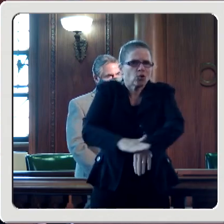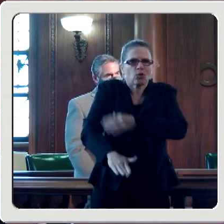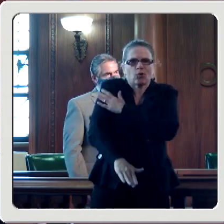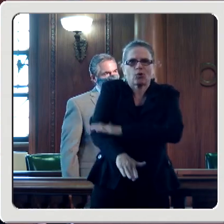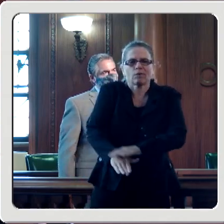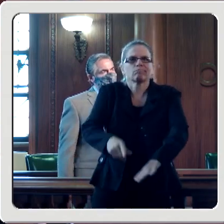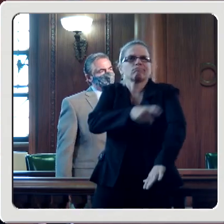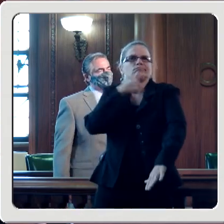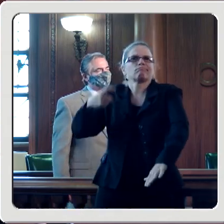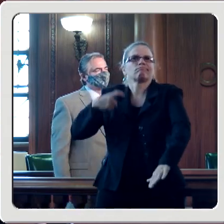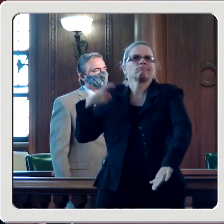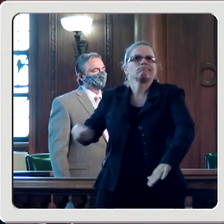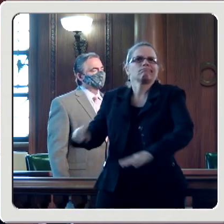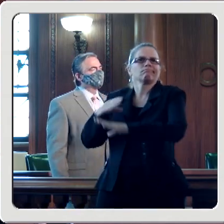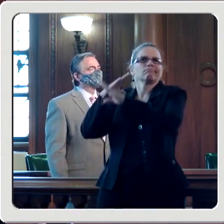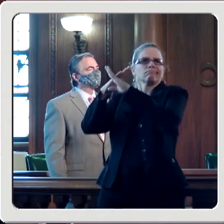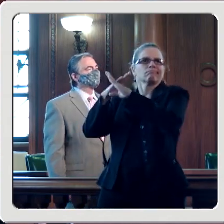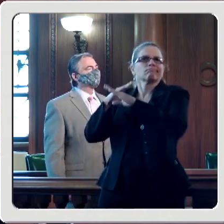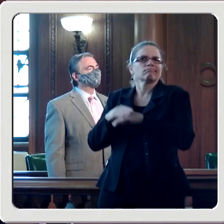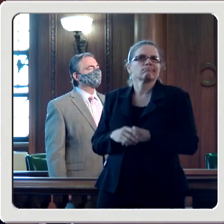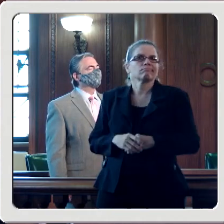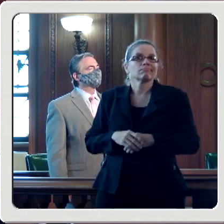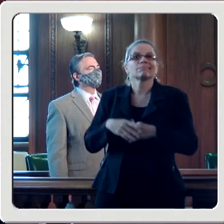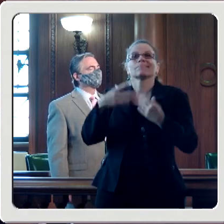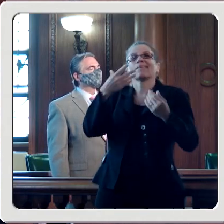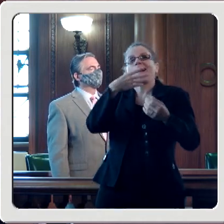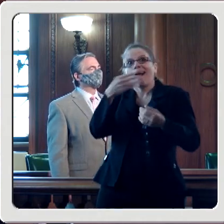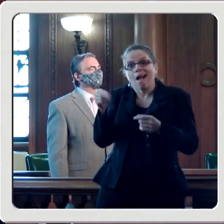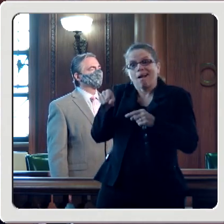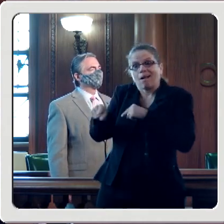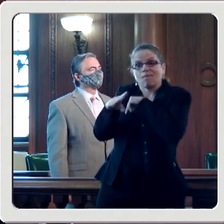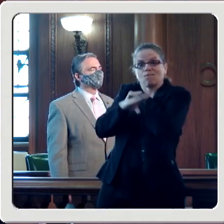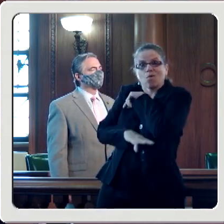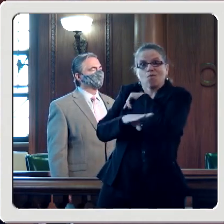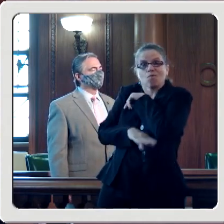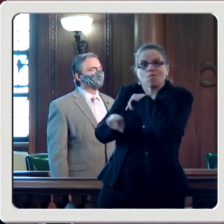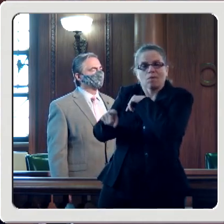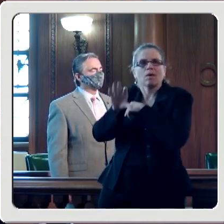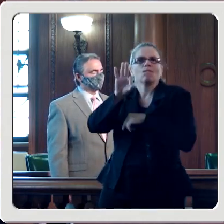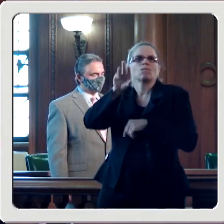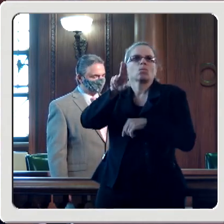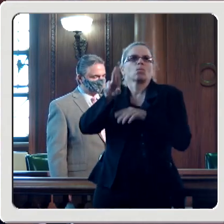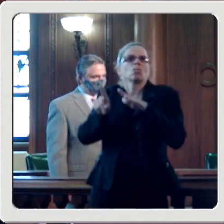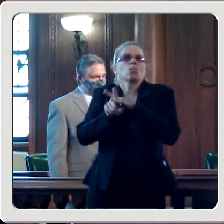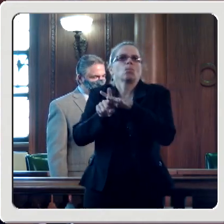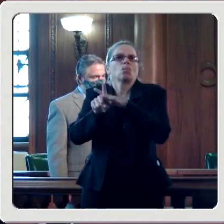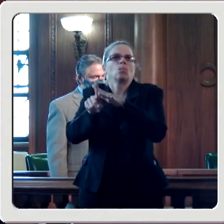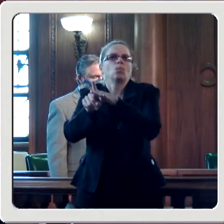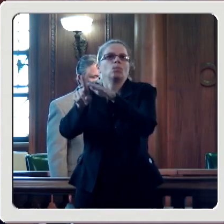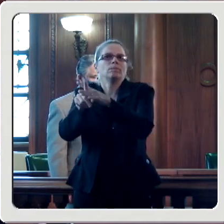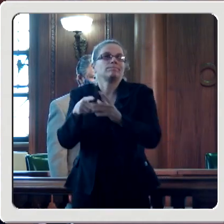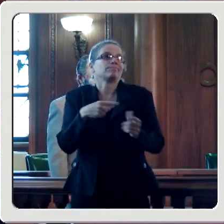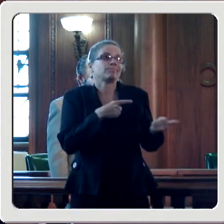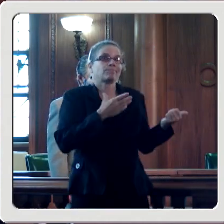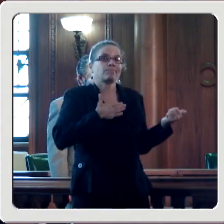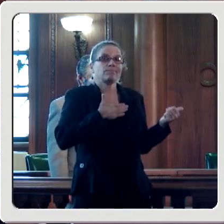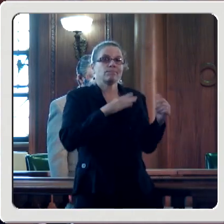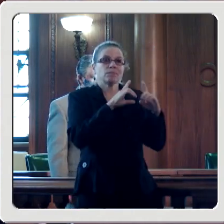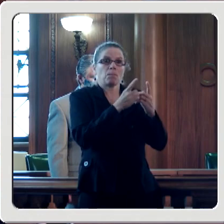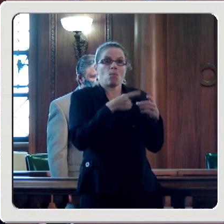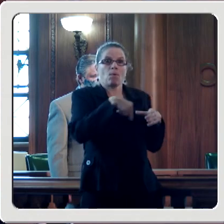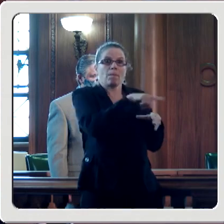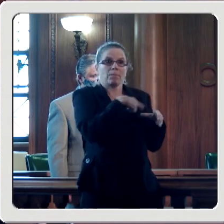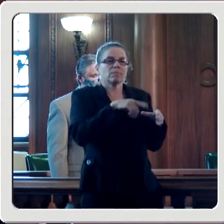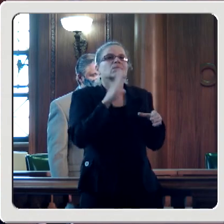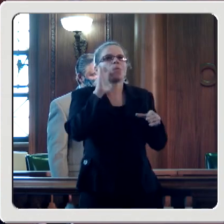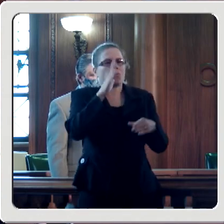season. Flu season is upon us. The Springfield Department of Health and Human Services will be giving flu